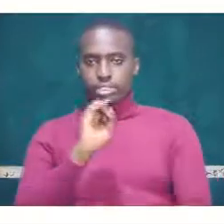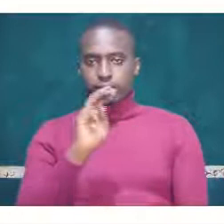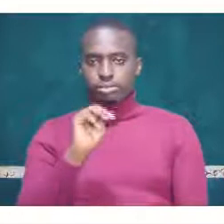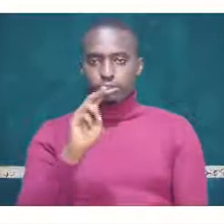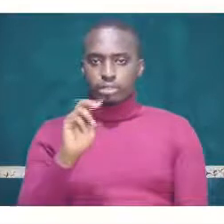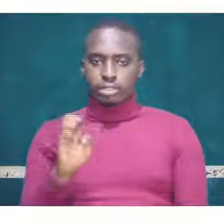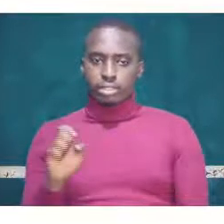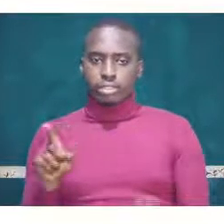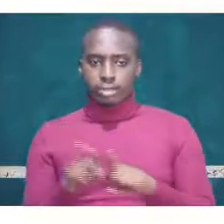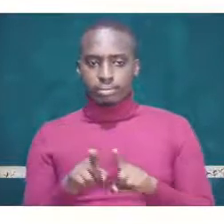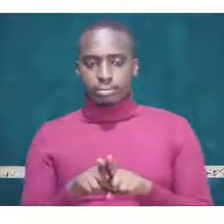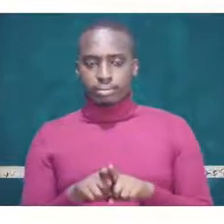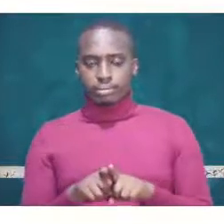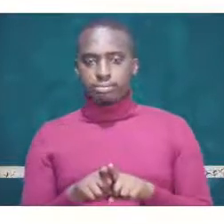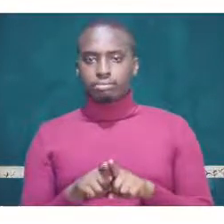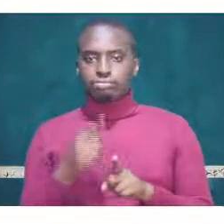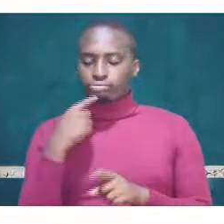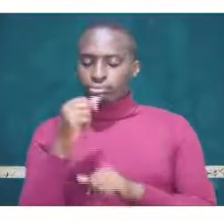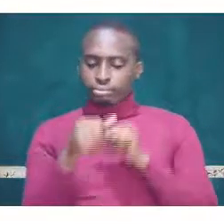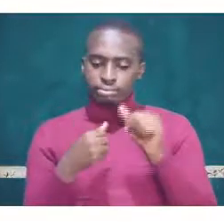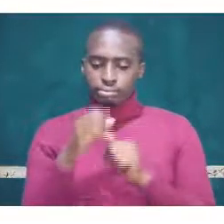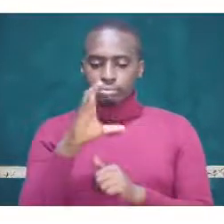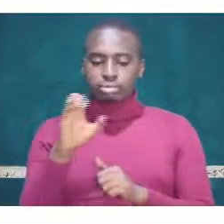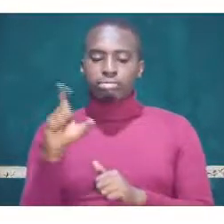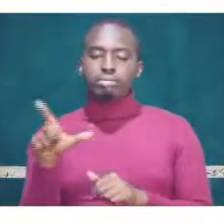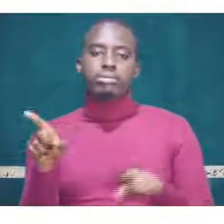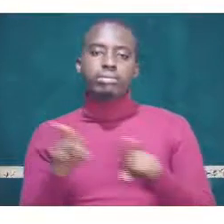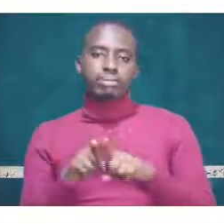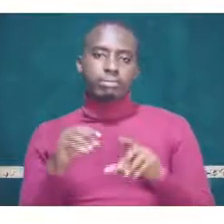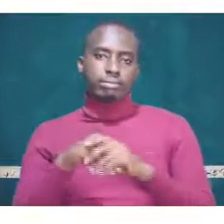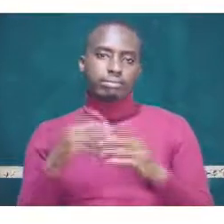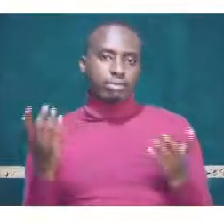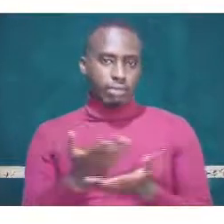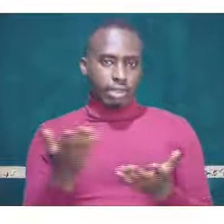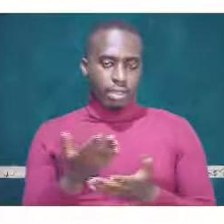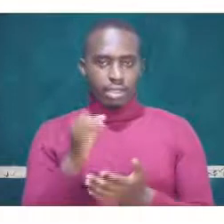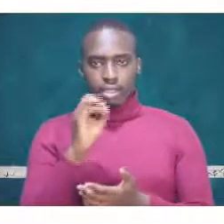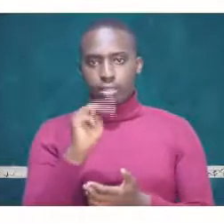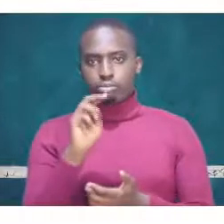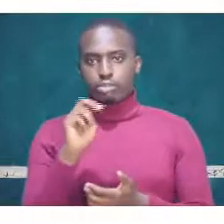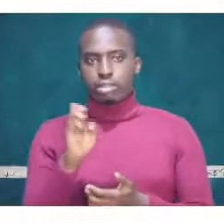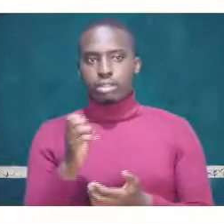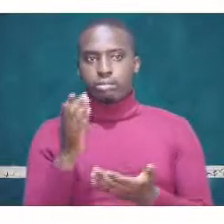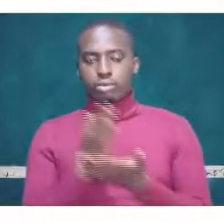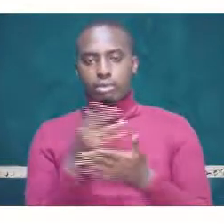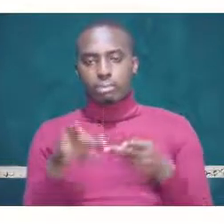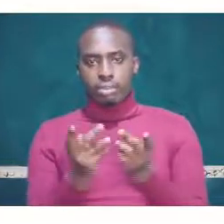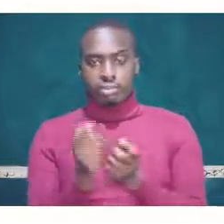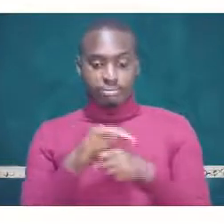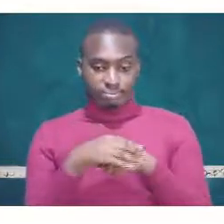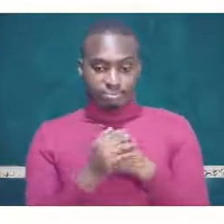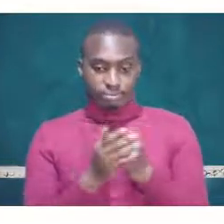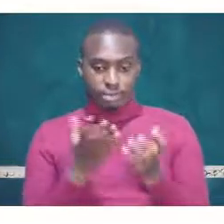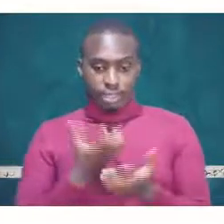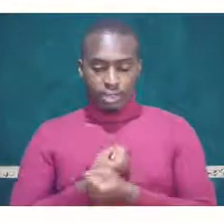transports dendritic cells. If you talk about the dendritic cells to lymph nodes where an immune system is going to be formed. So we